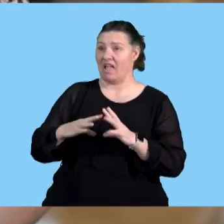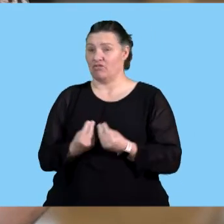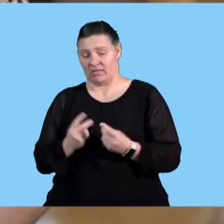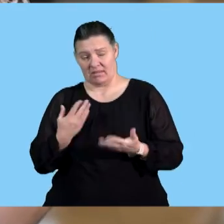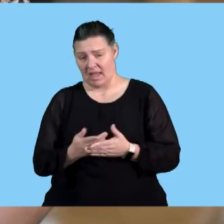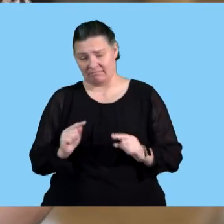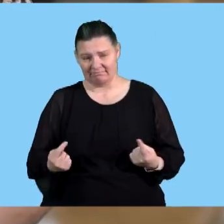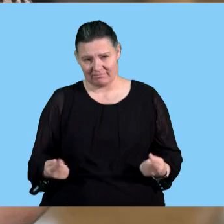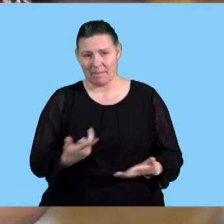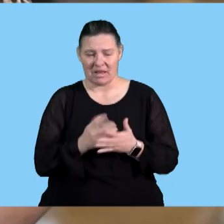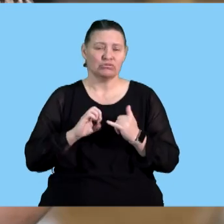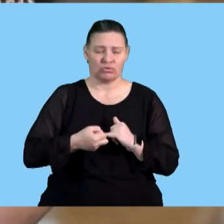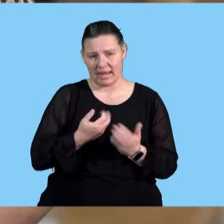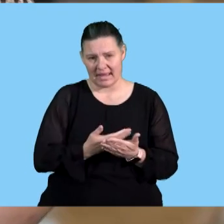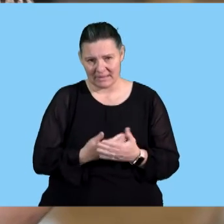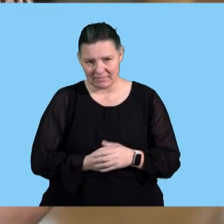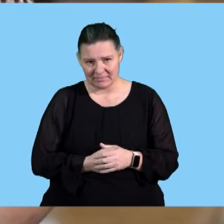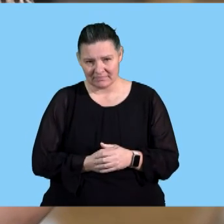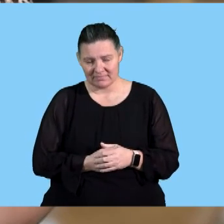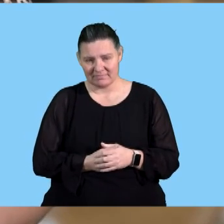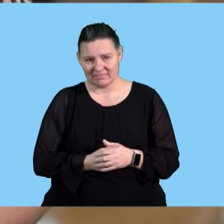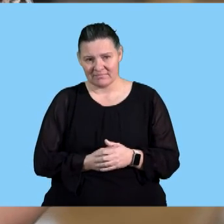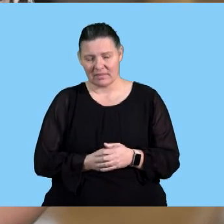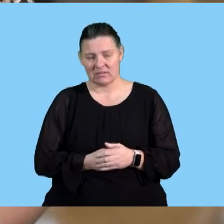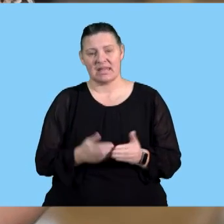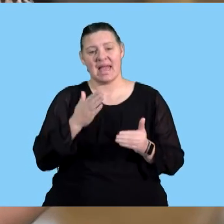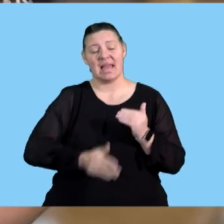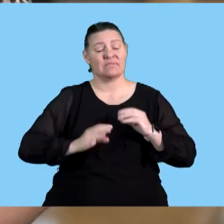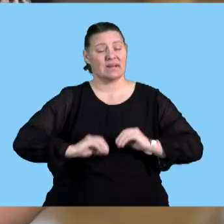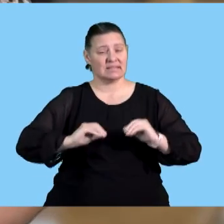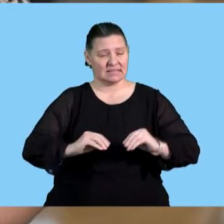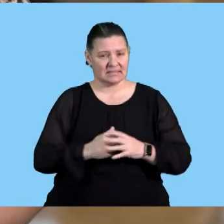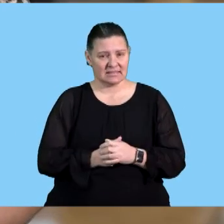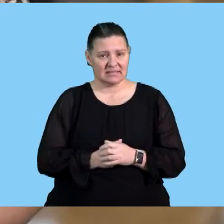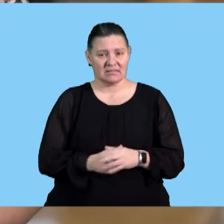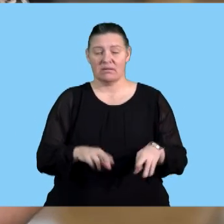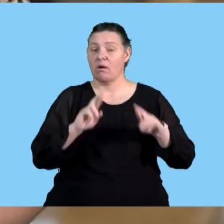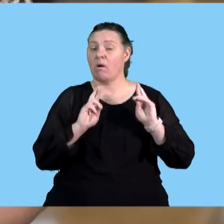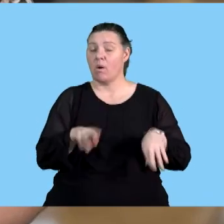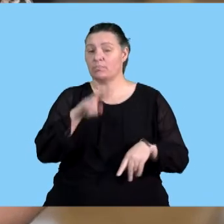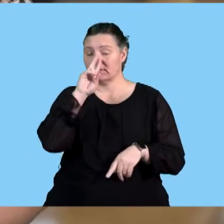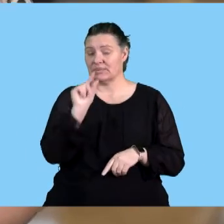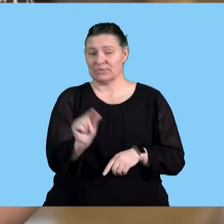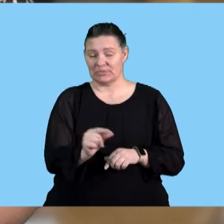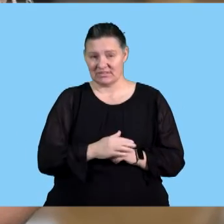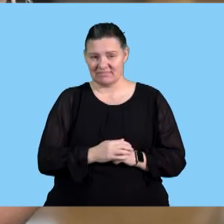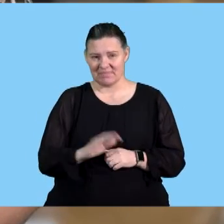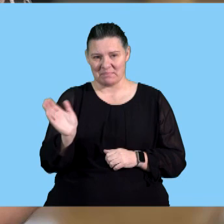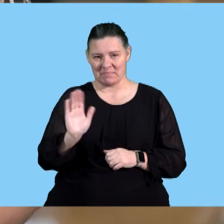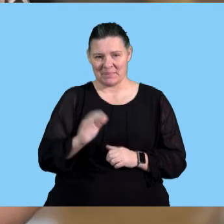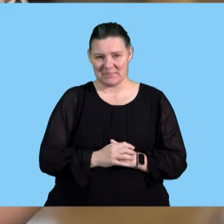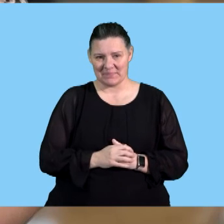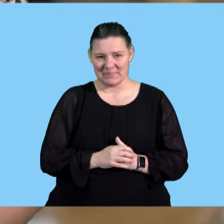plan for everything, but you can try. That brings us to the end of the lesson. I hope to see you again